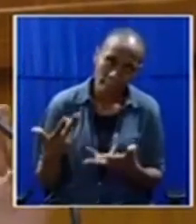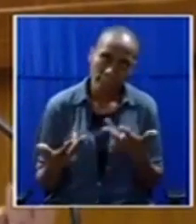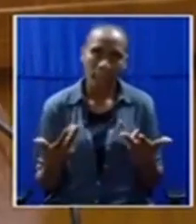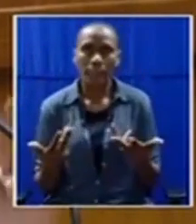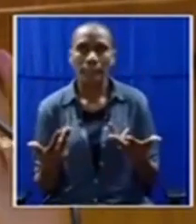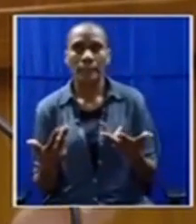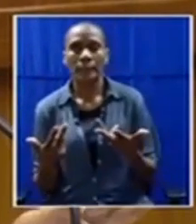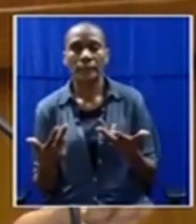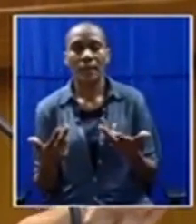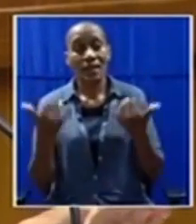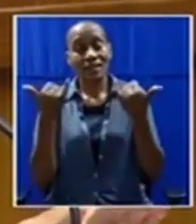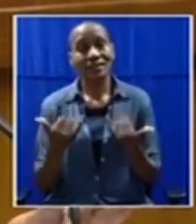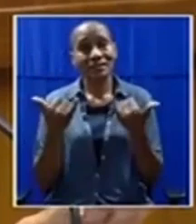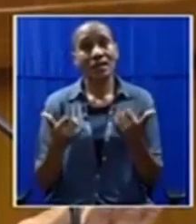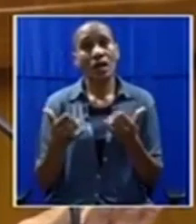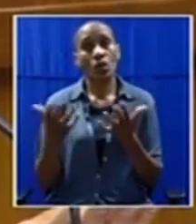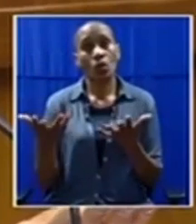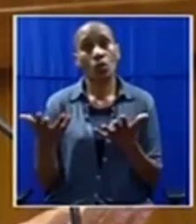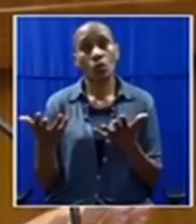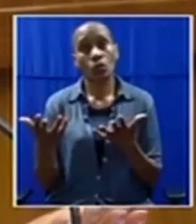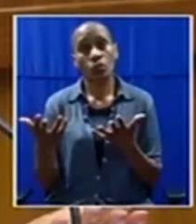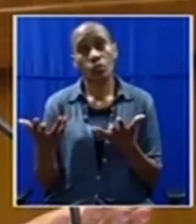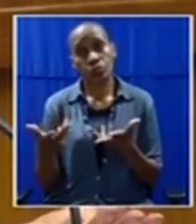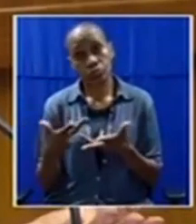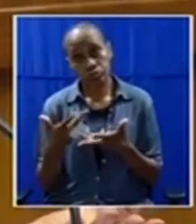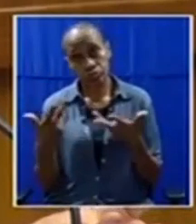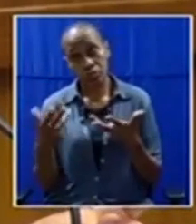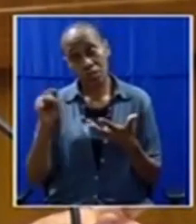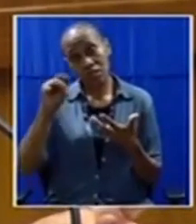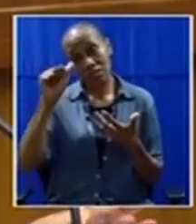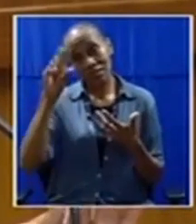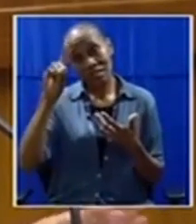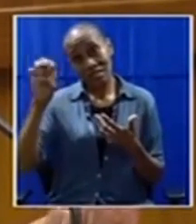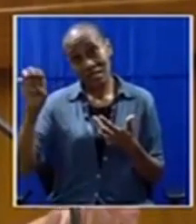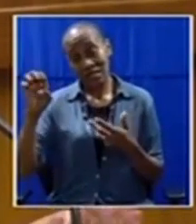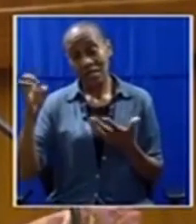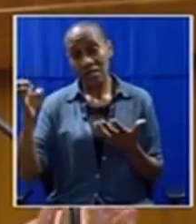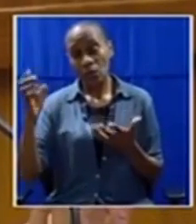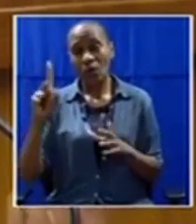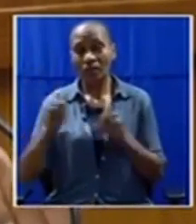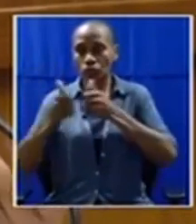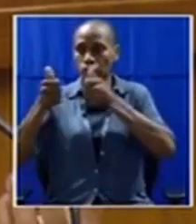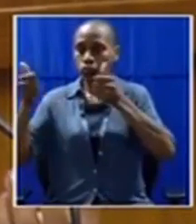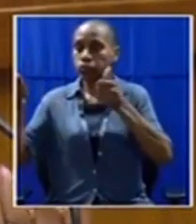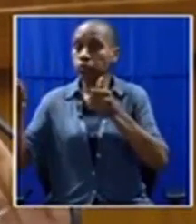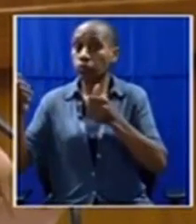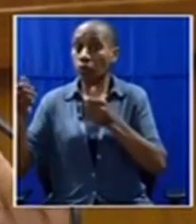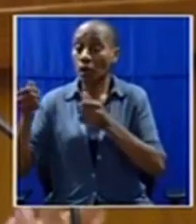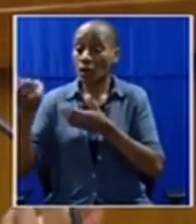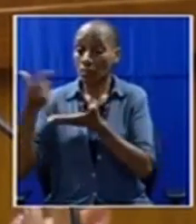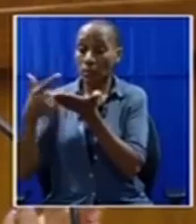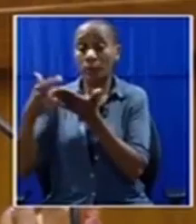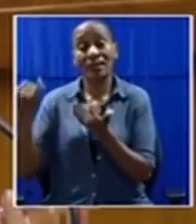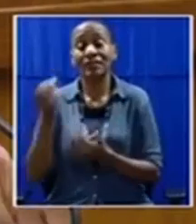which matter is now on the agenda of the SADC, the executive, so that